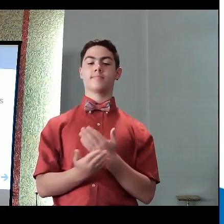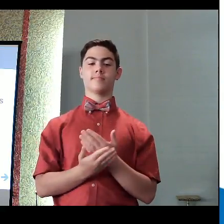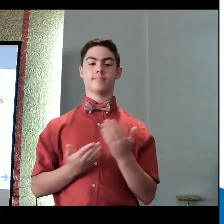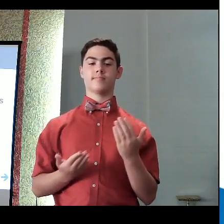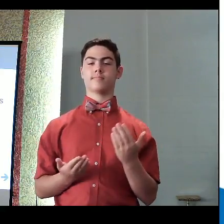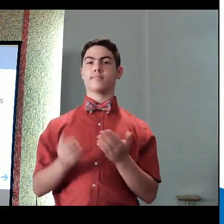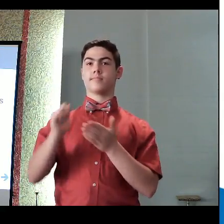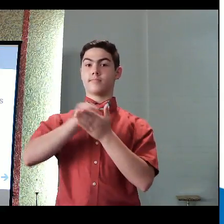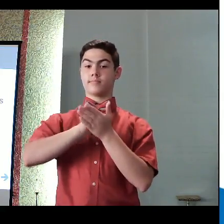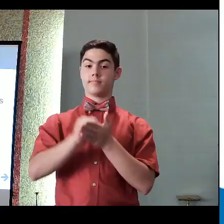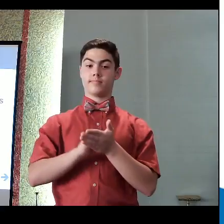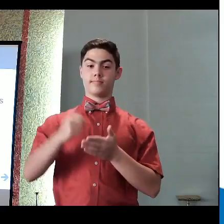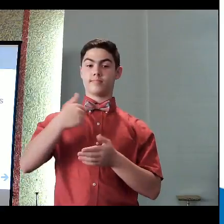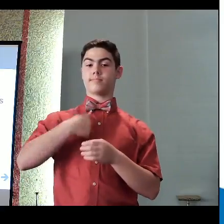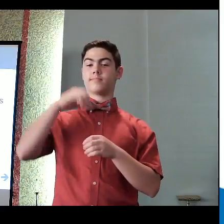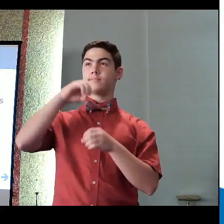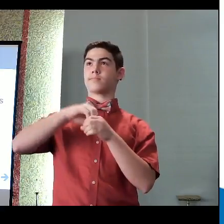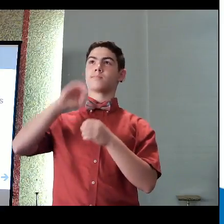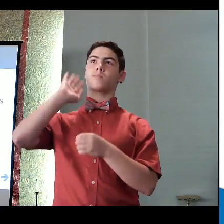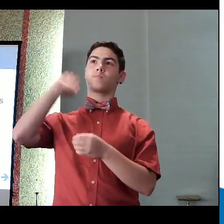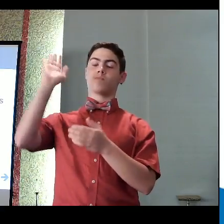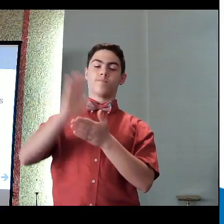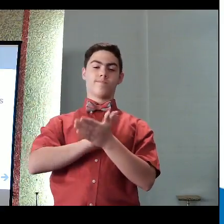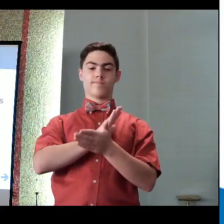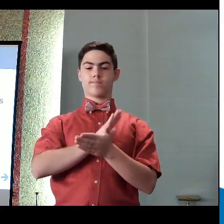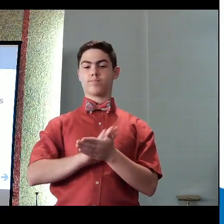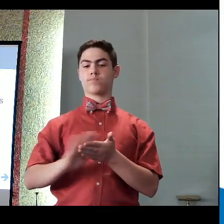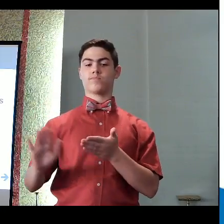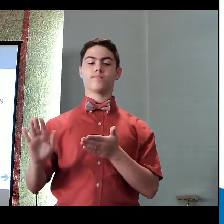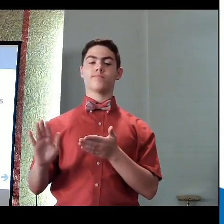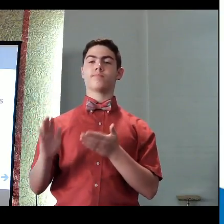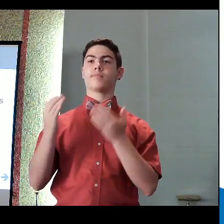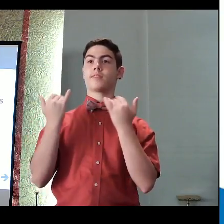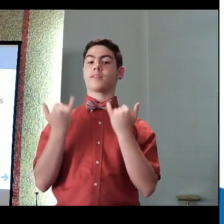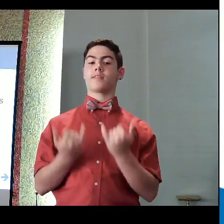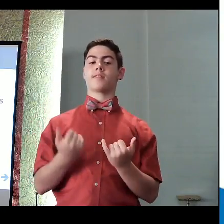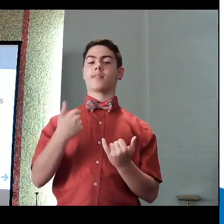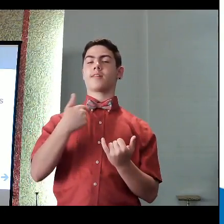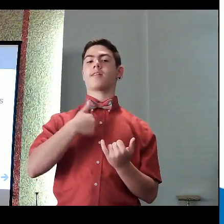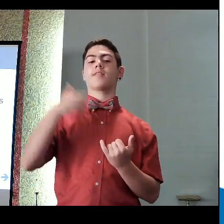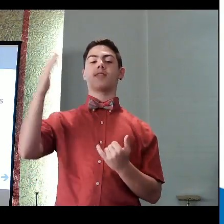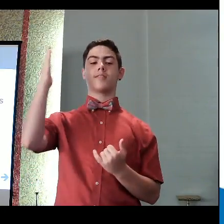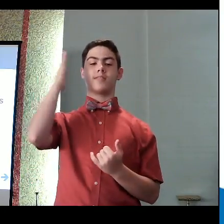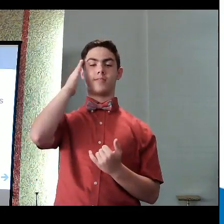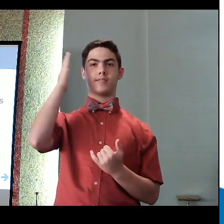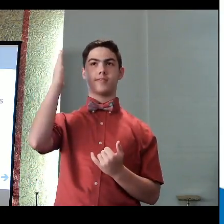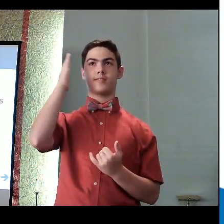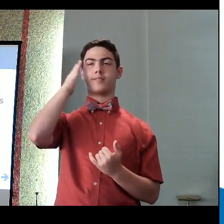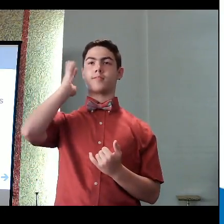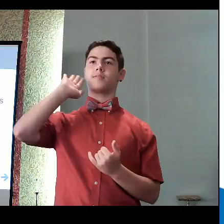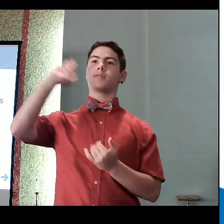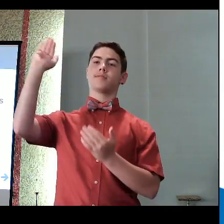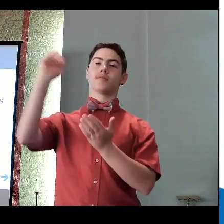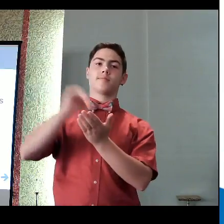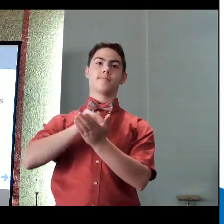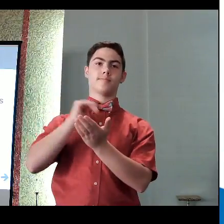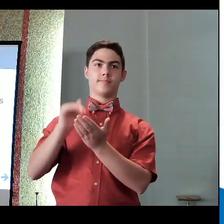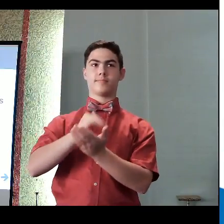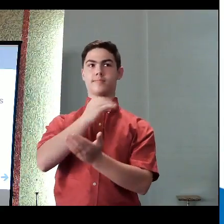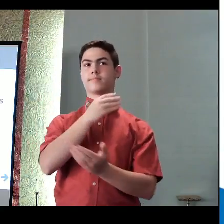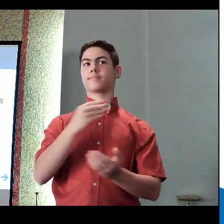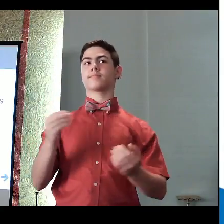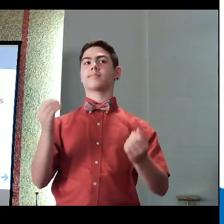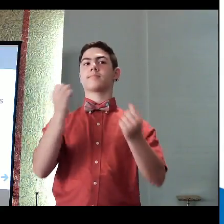nail-pierced hands. Wash me in your cleansing flow. Now all I know is